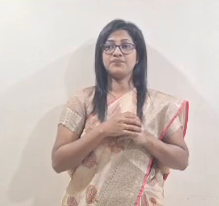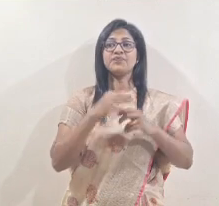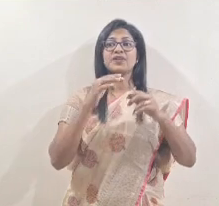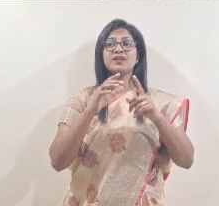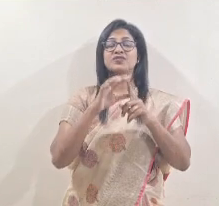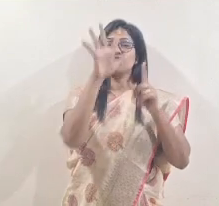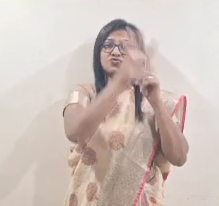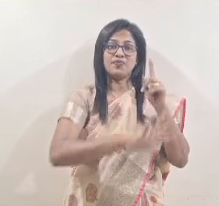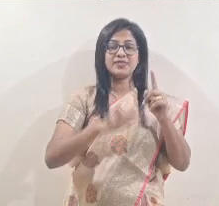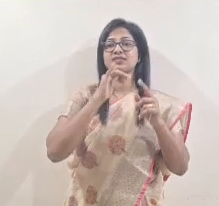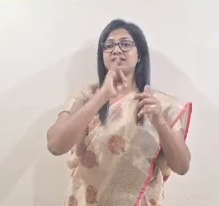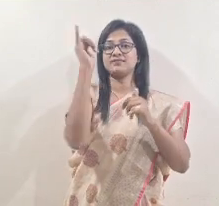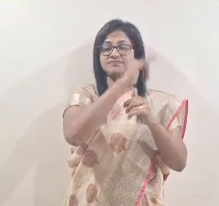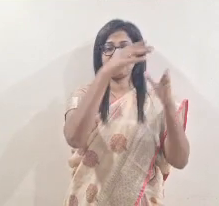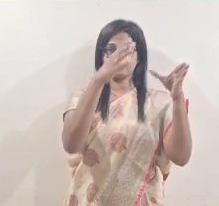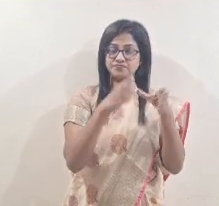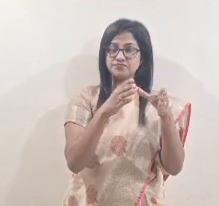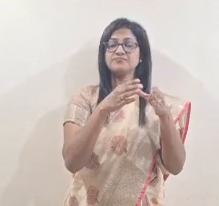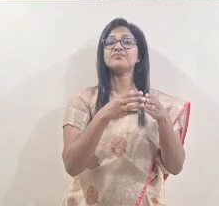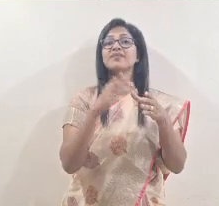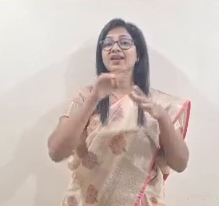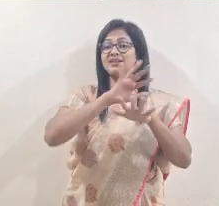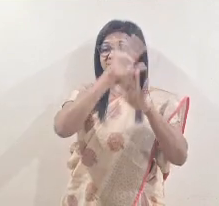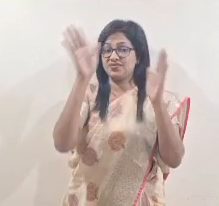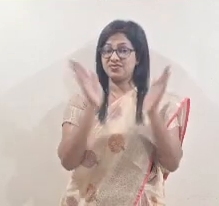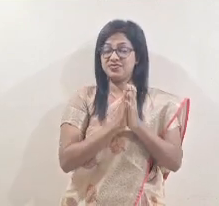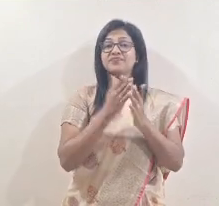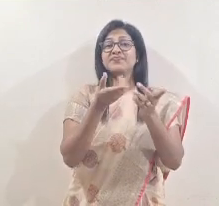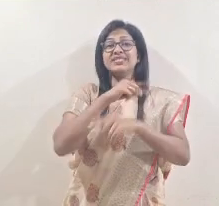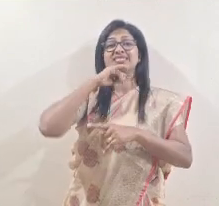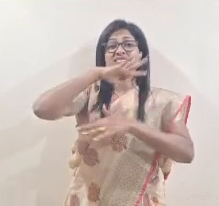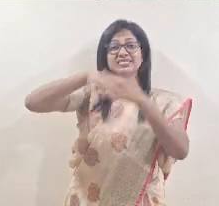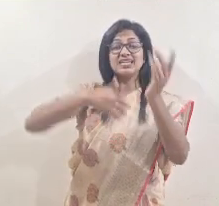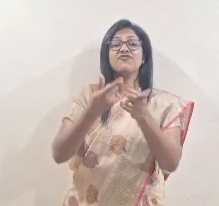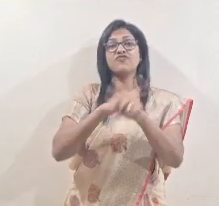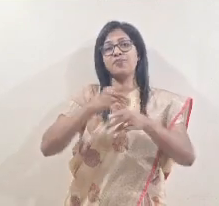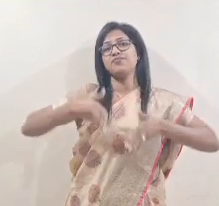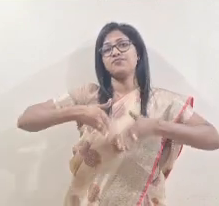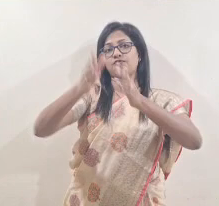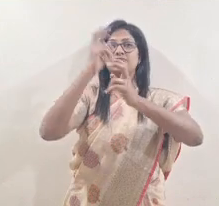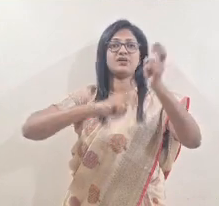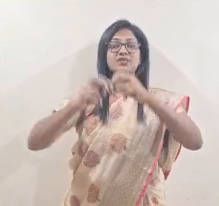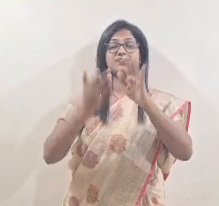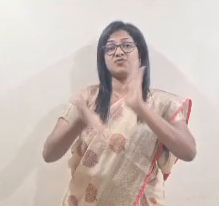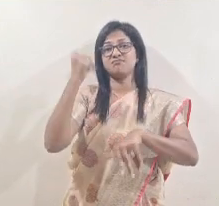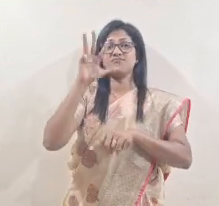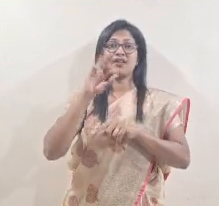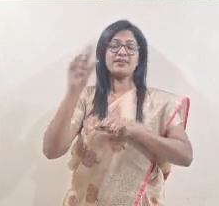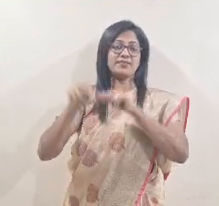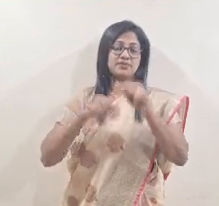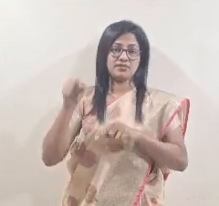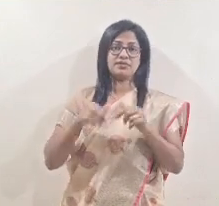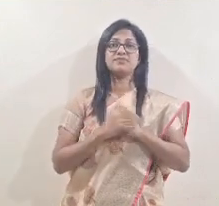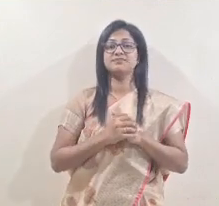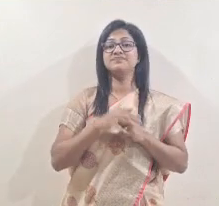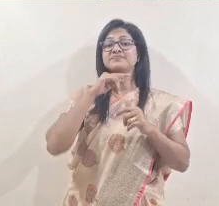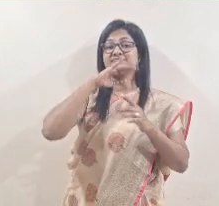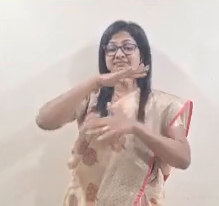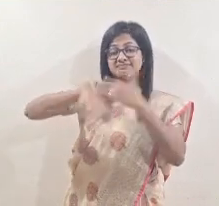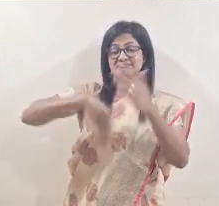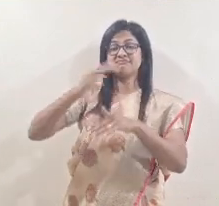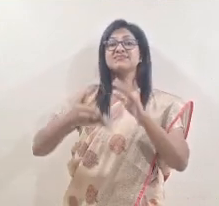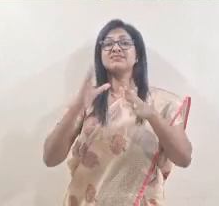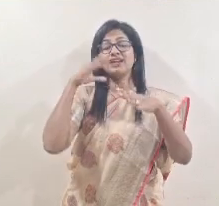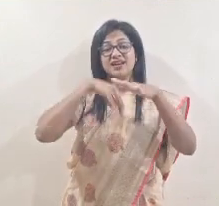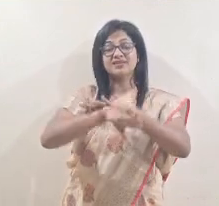domestic aviation, and out of that, the 90% of the emissions are basically from the road transport. And this emission from road transport